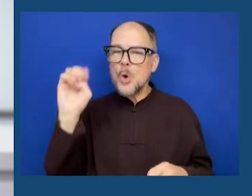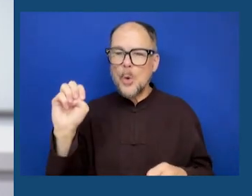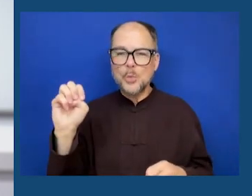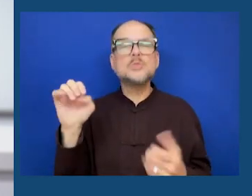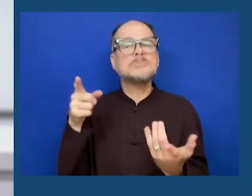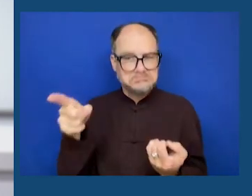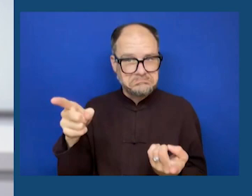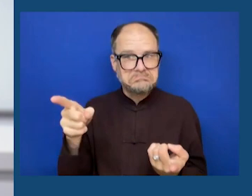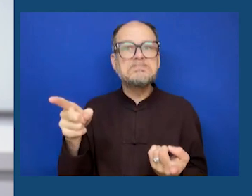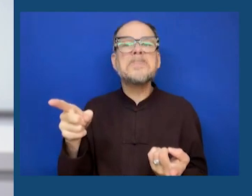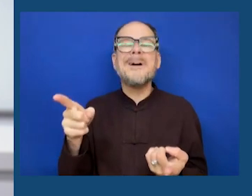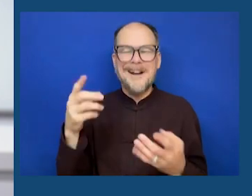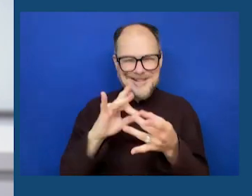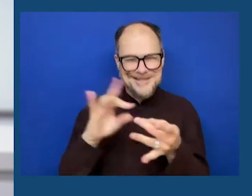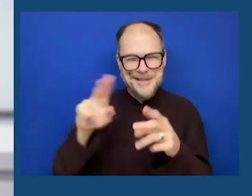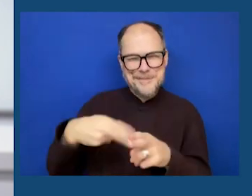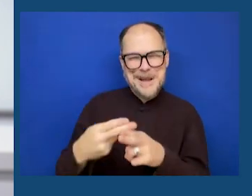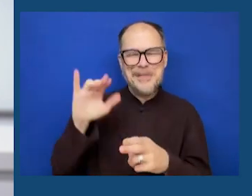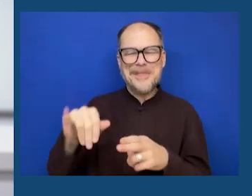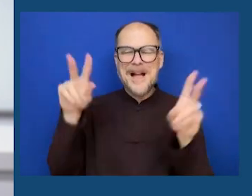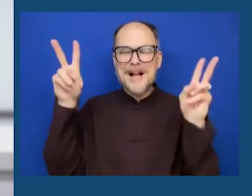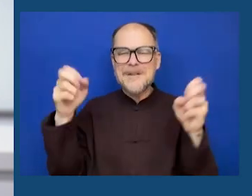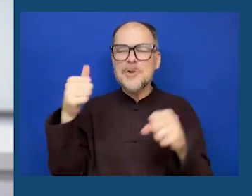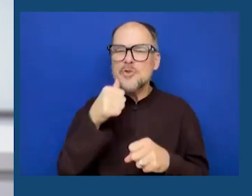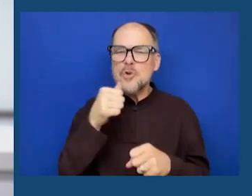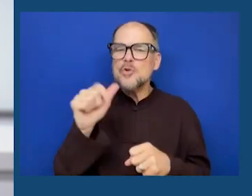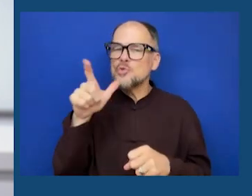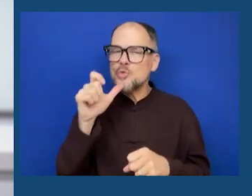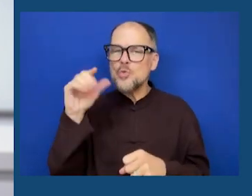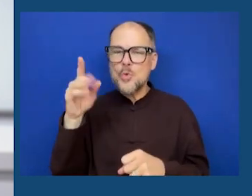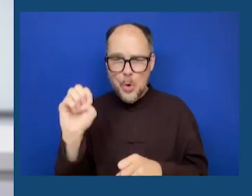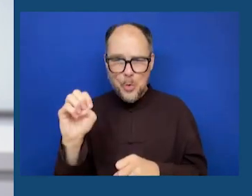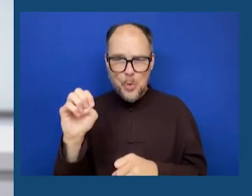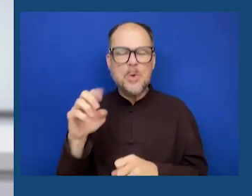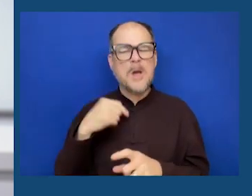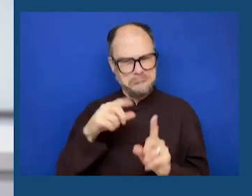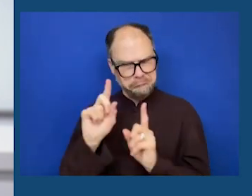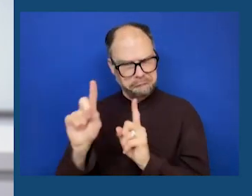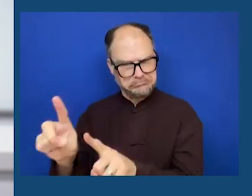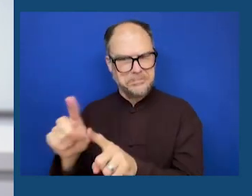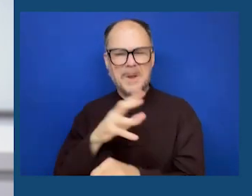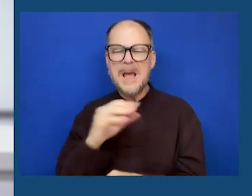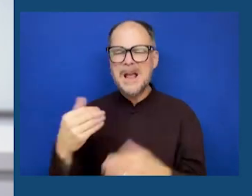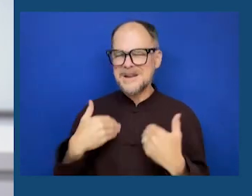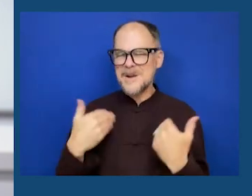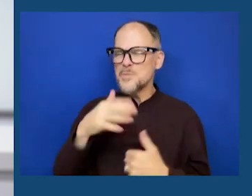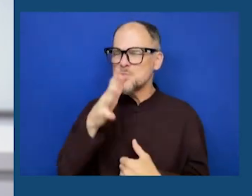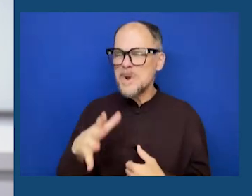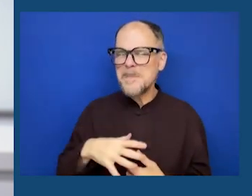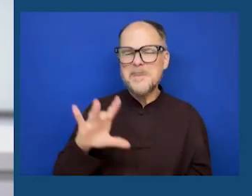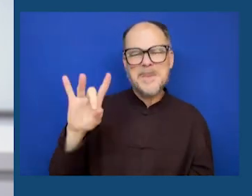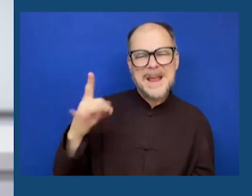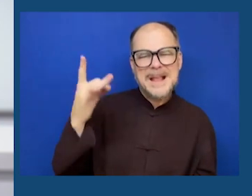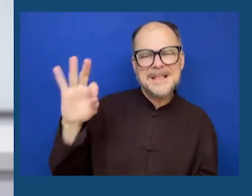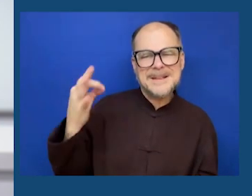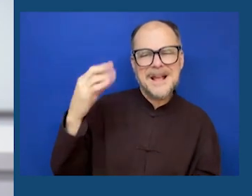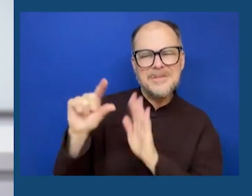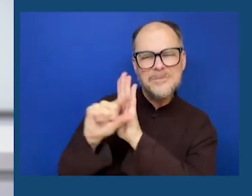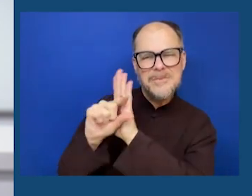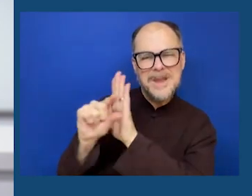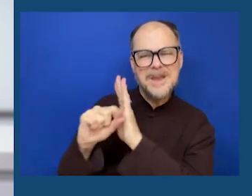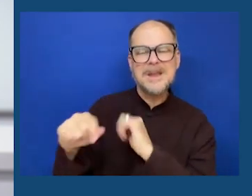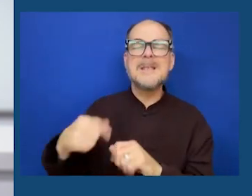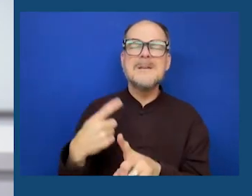used to go to a lot of the graduations. I mean, one summer there were these young women, probably 8th, 9th graders, out of a very,